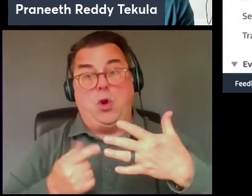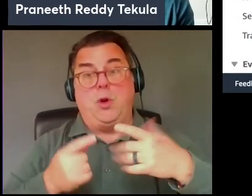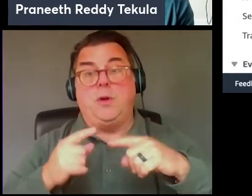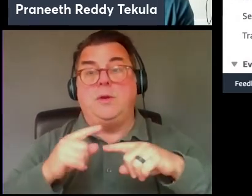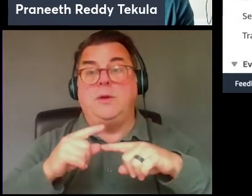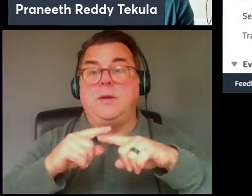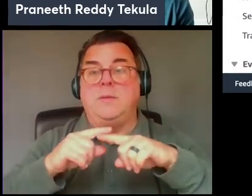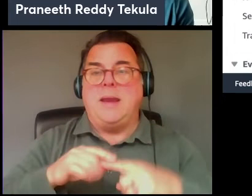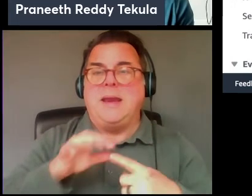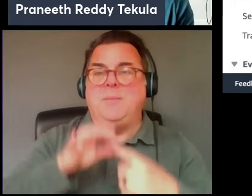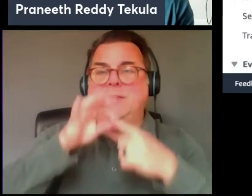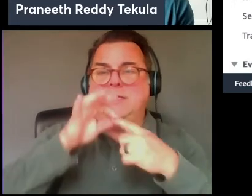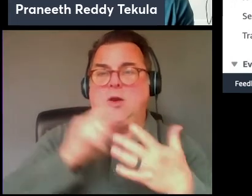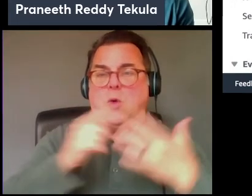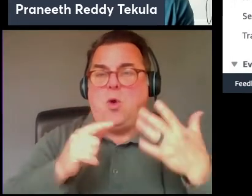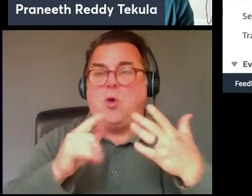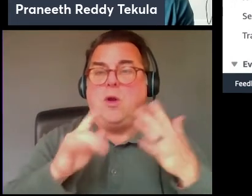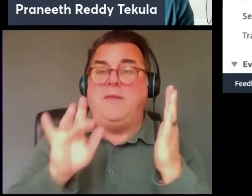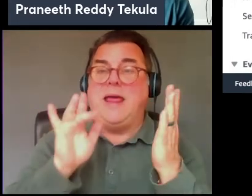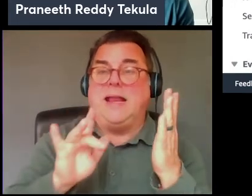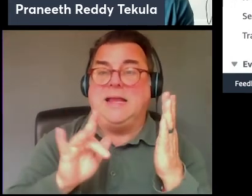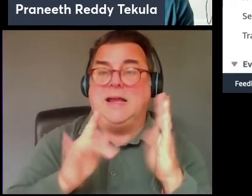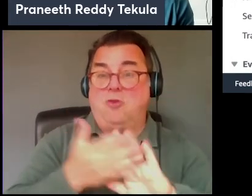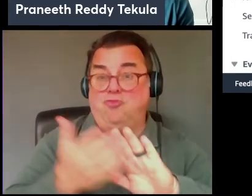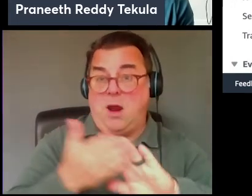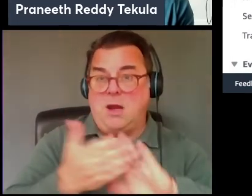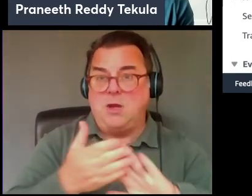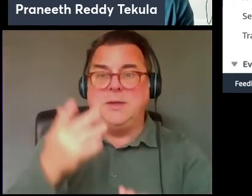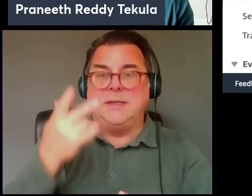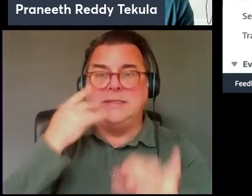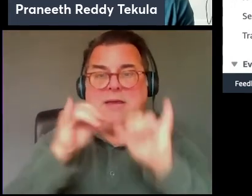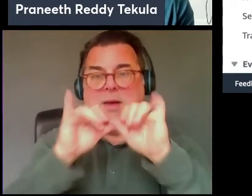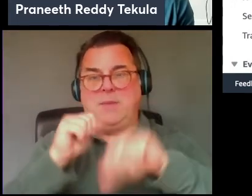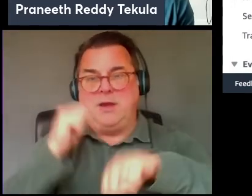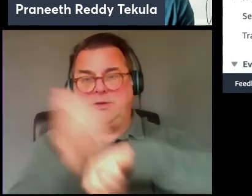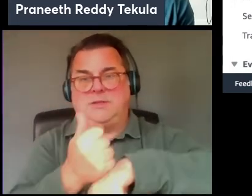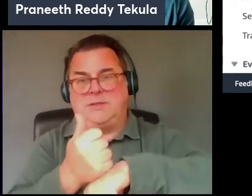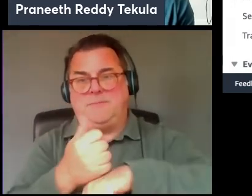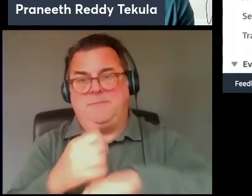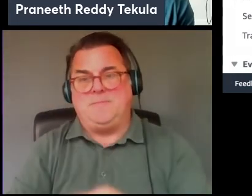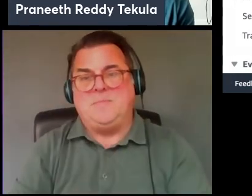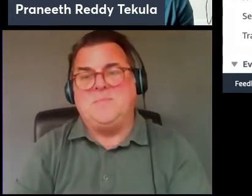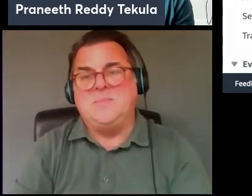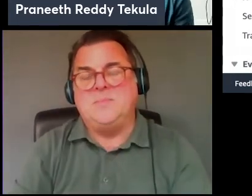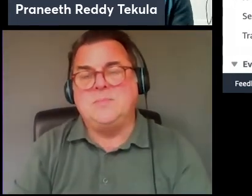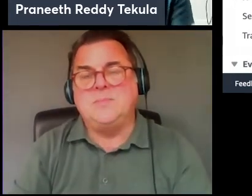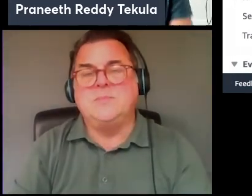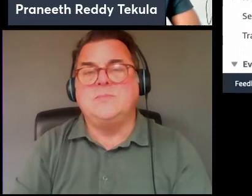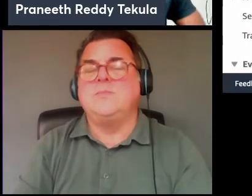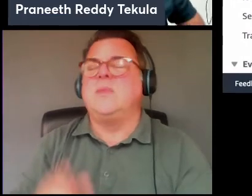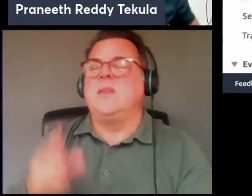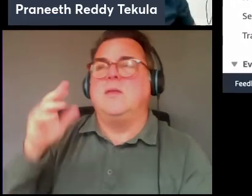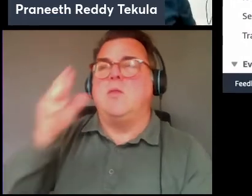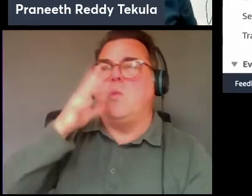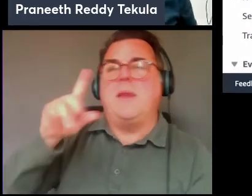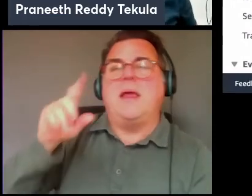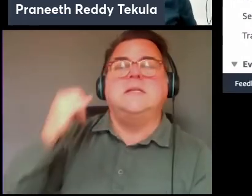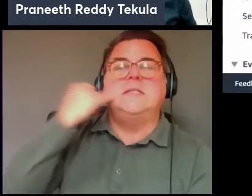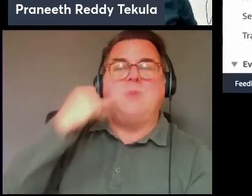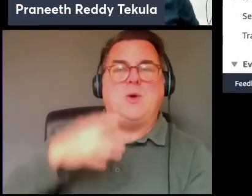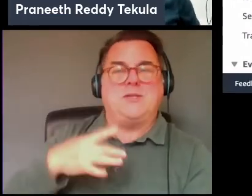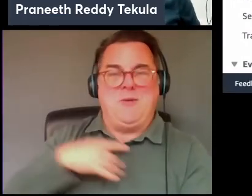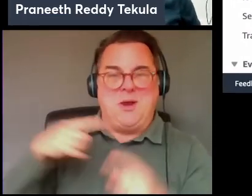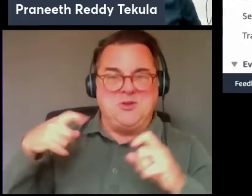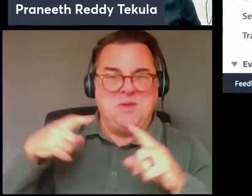And then if I click on the run, I have my metrics popping up. So Praneeth, if I wanted to get fancy,